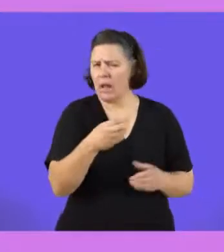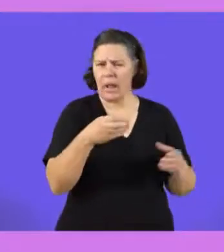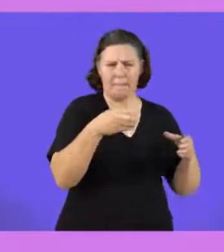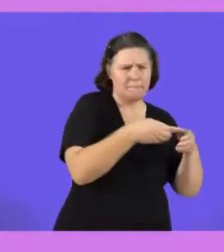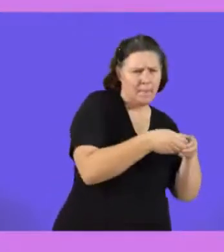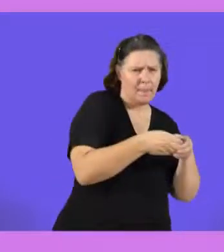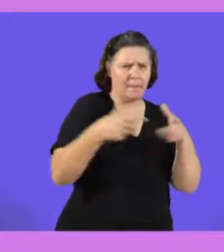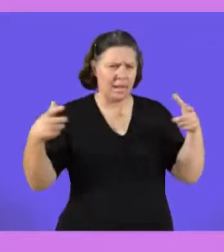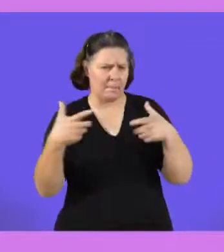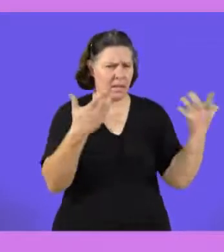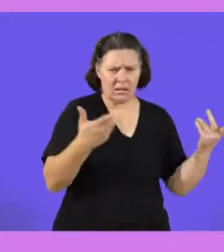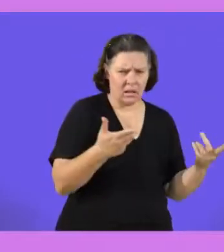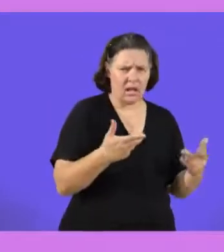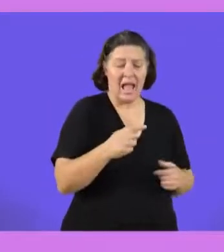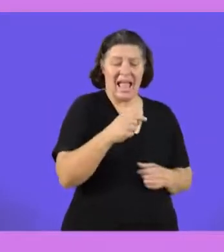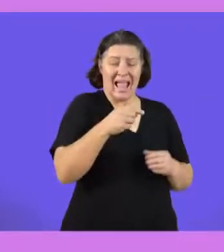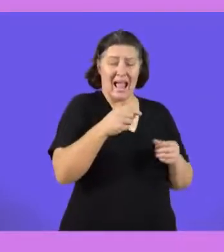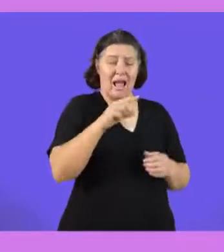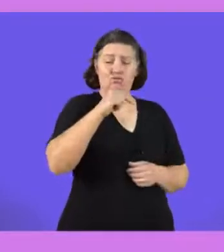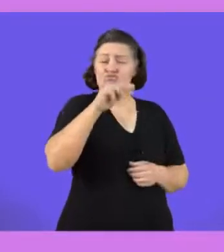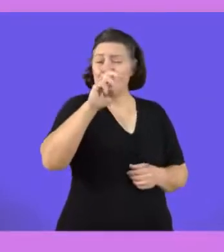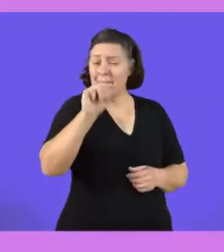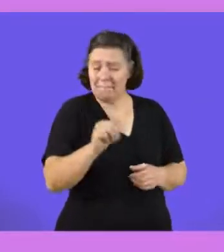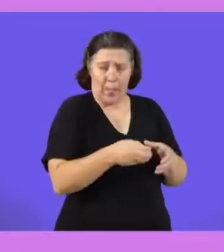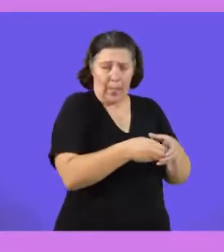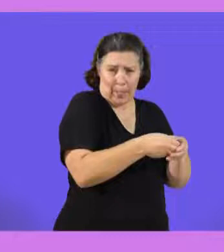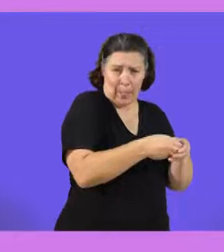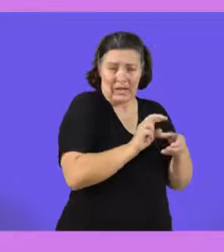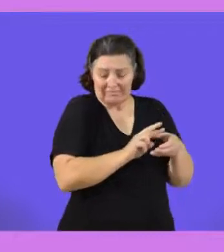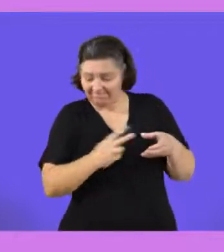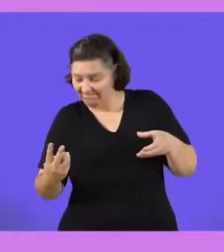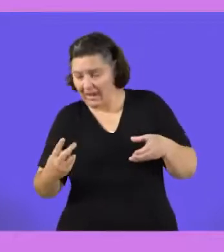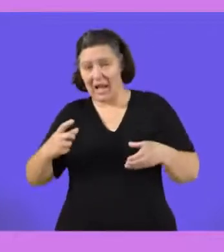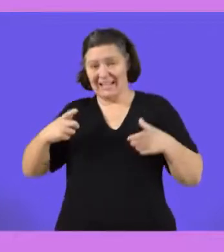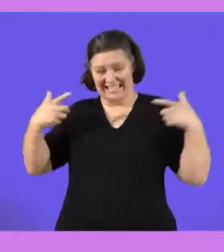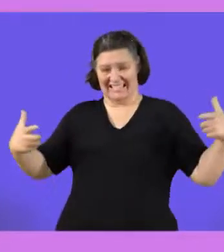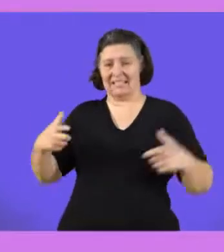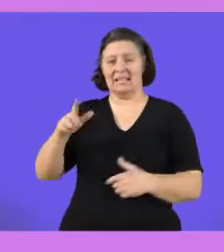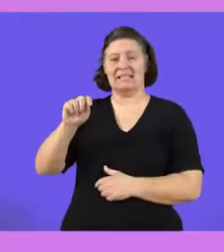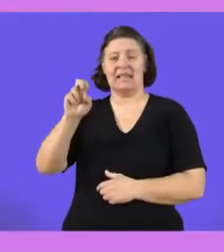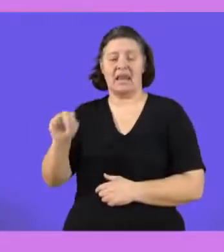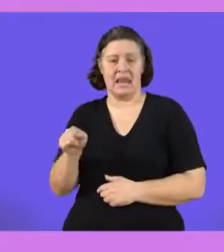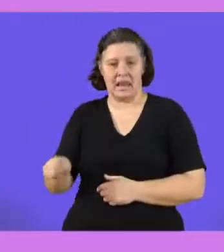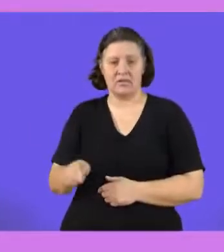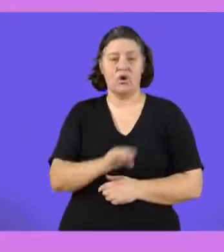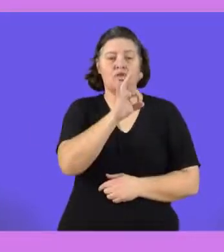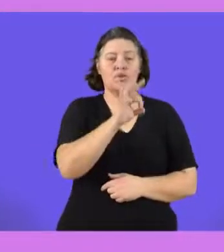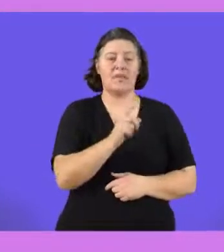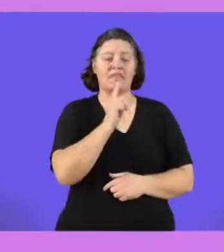big to small, small to big. Grams is smaller, so therefore I'll have to divide. So in this case, I'm going to say